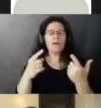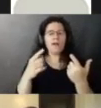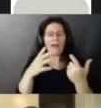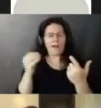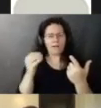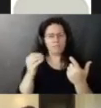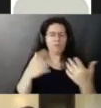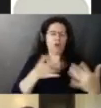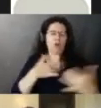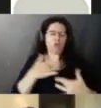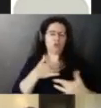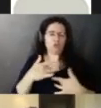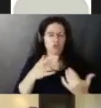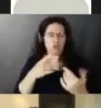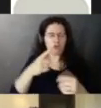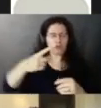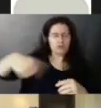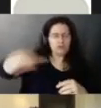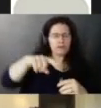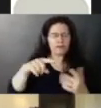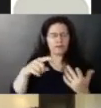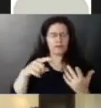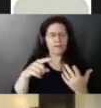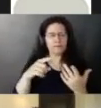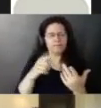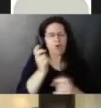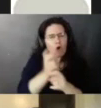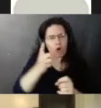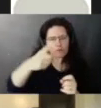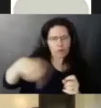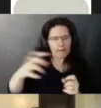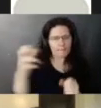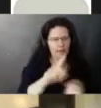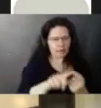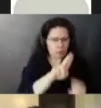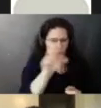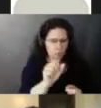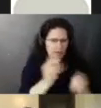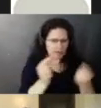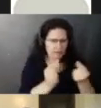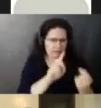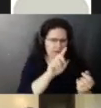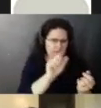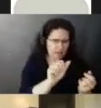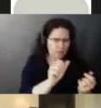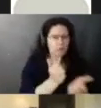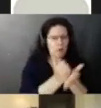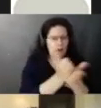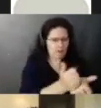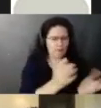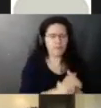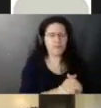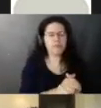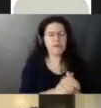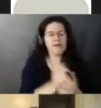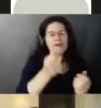long-term welfare of the young men. And in 1960s, during the civil